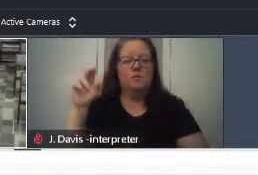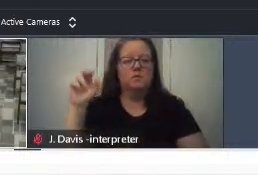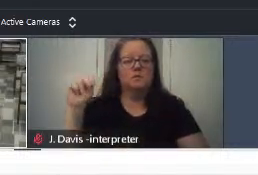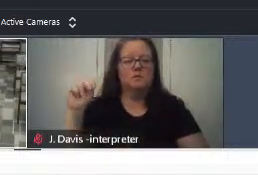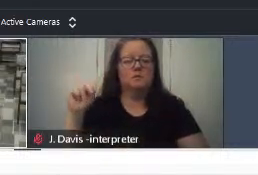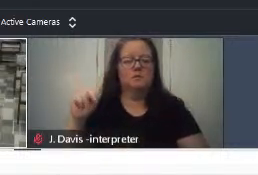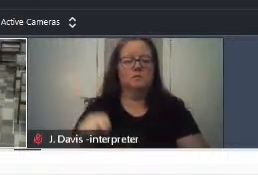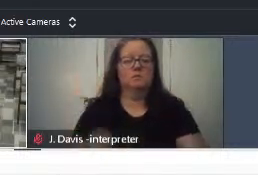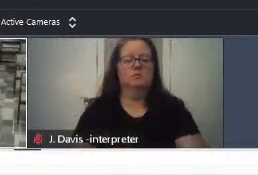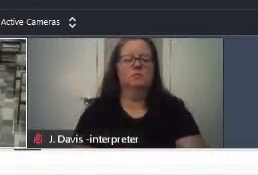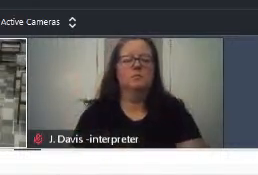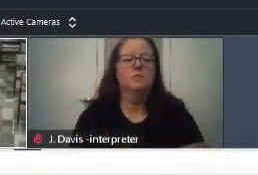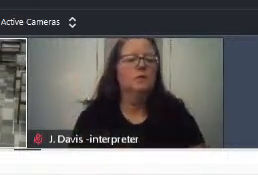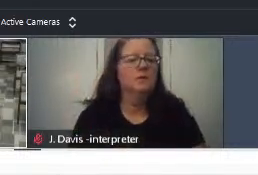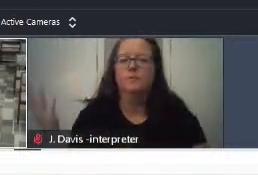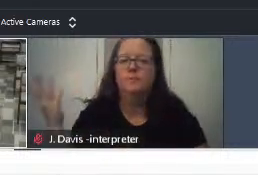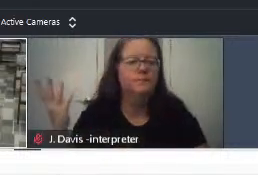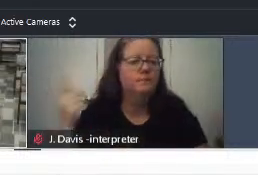ma'am.